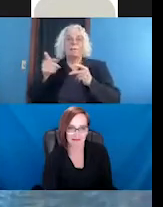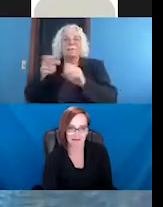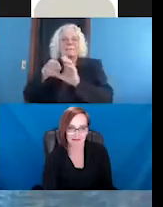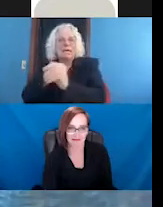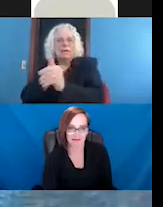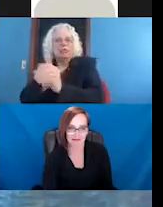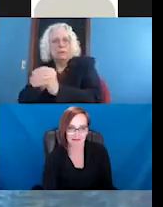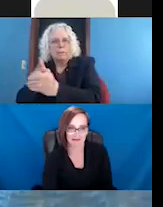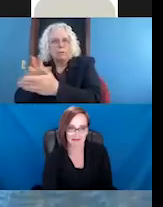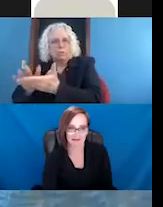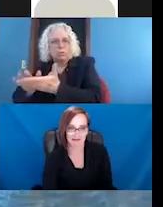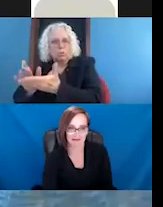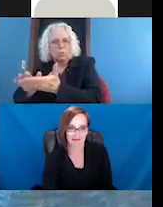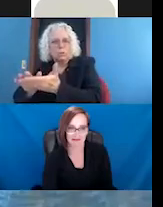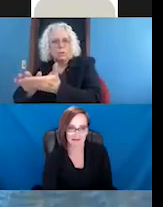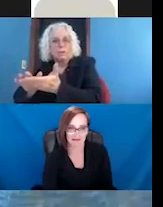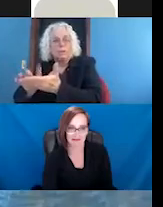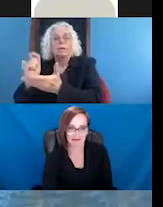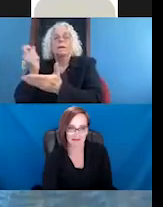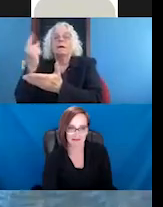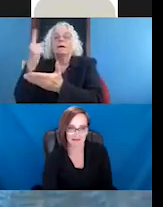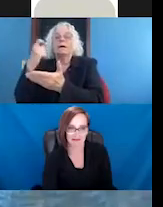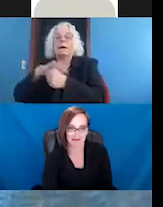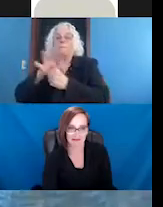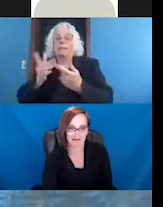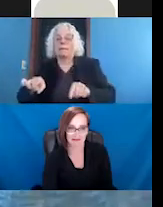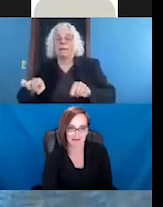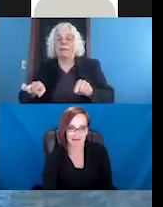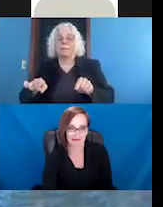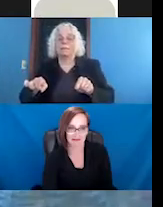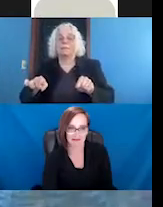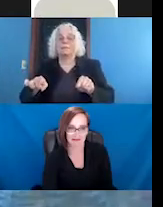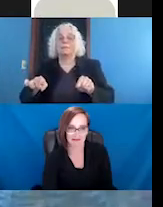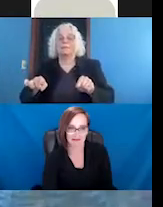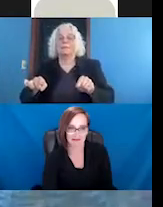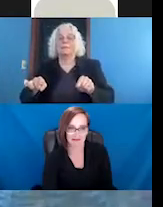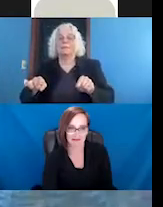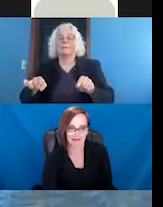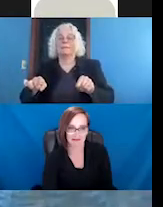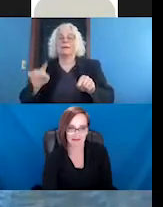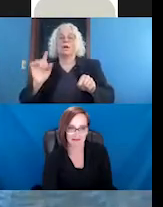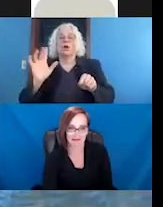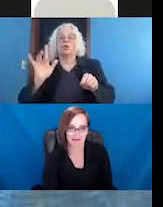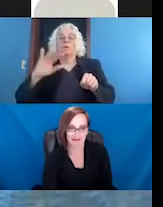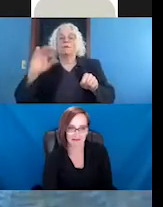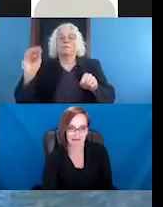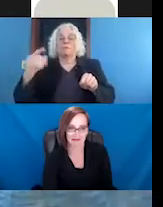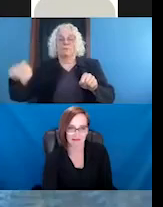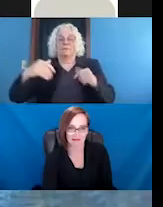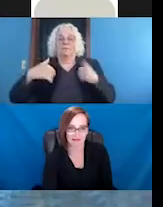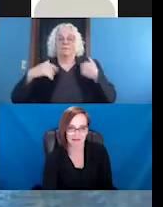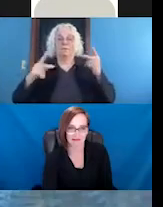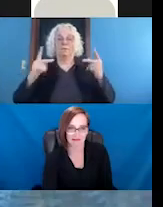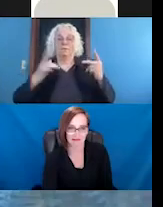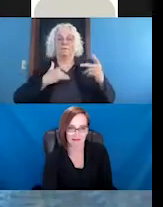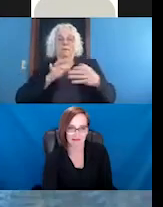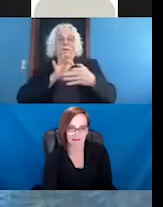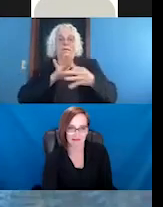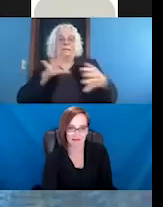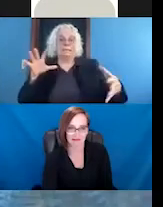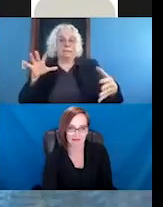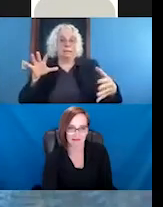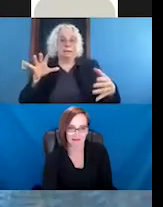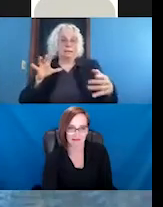that because of the pandemic, 1 in 4 young people will be disconnected from youth, from work and